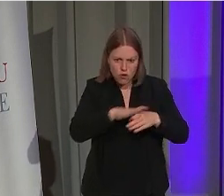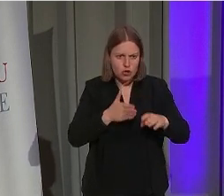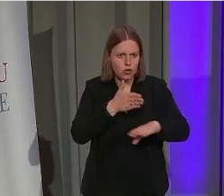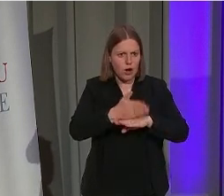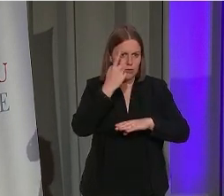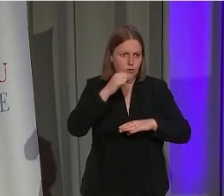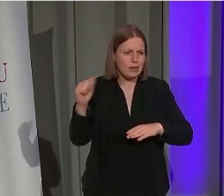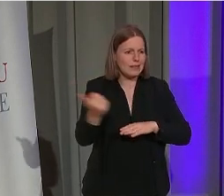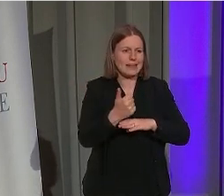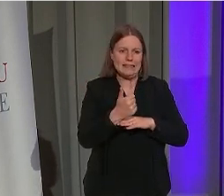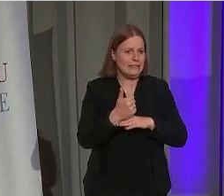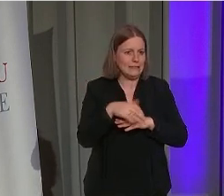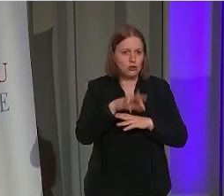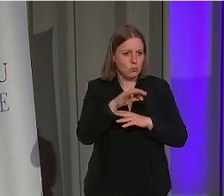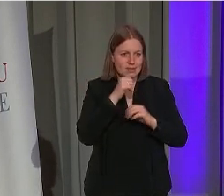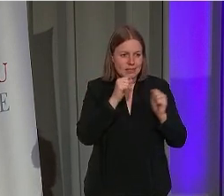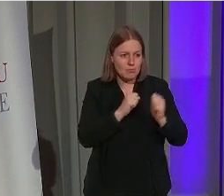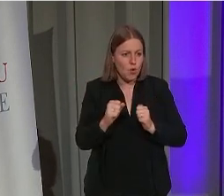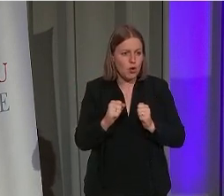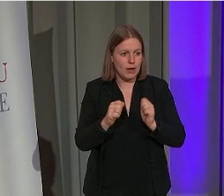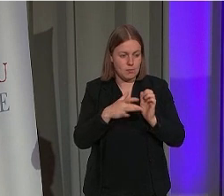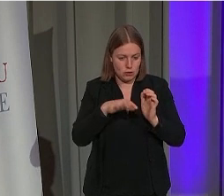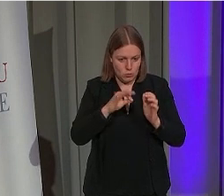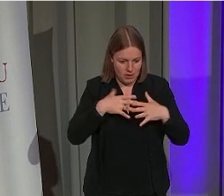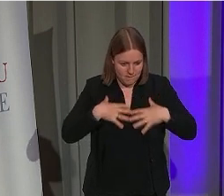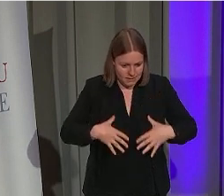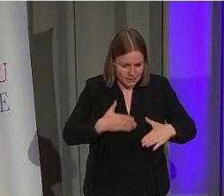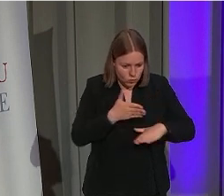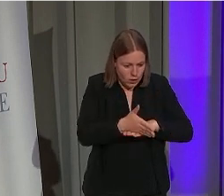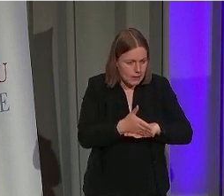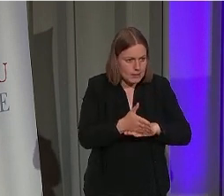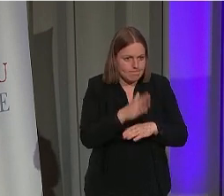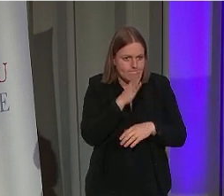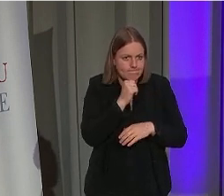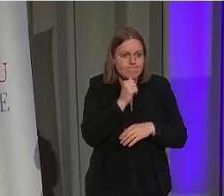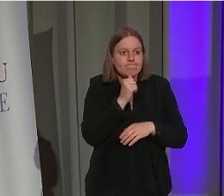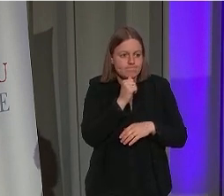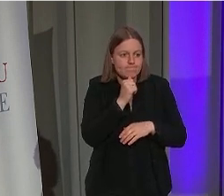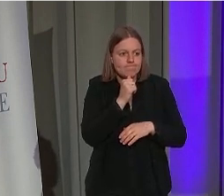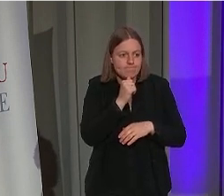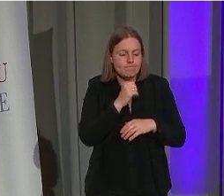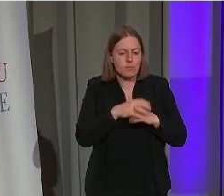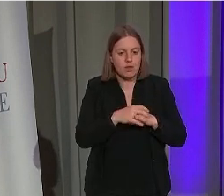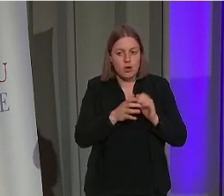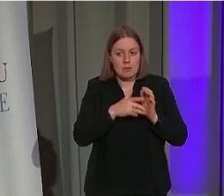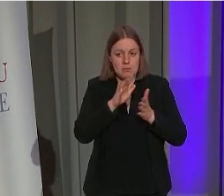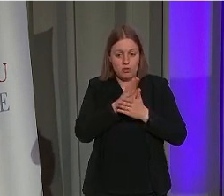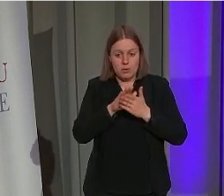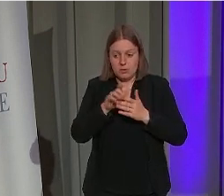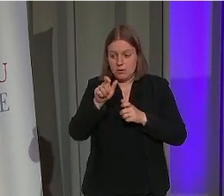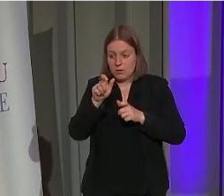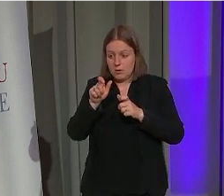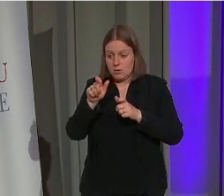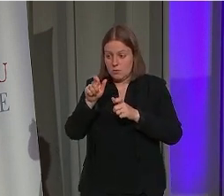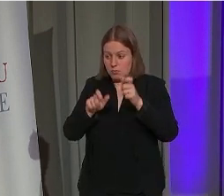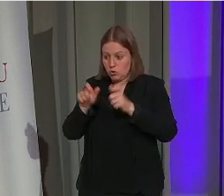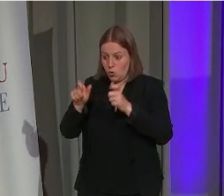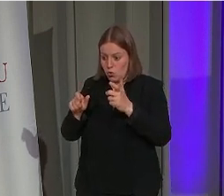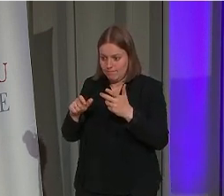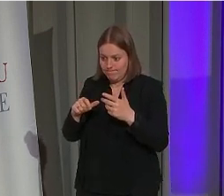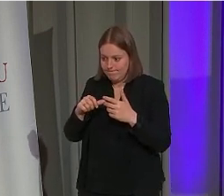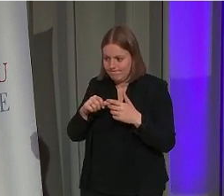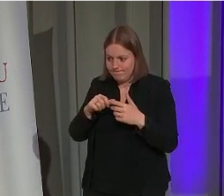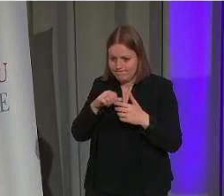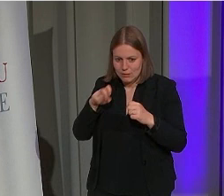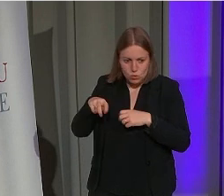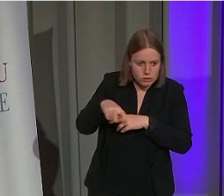the entire building accessible to wheelchair users. So especially for people who have